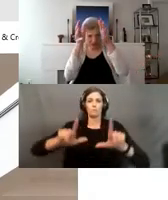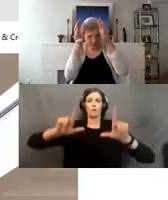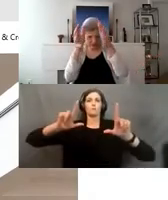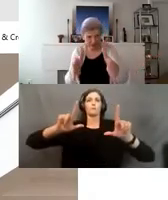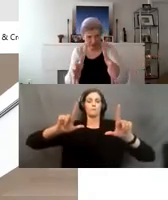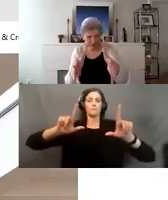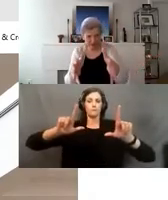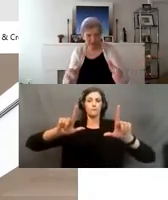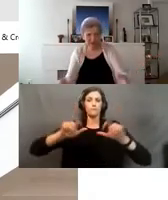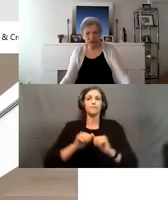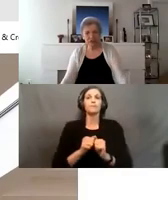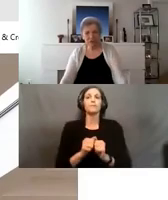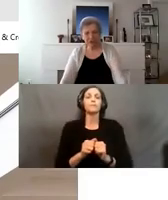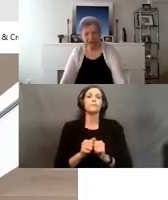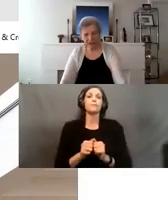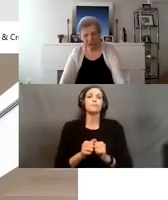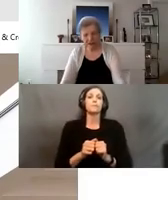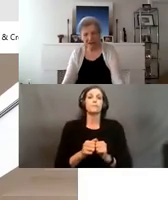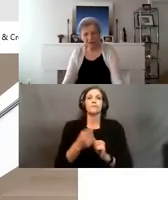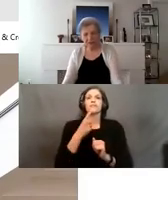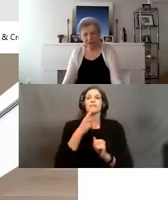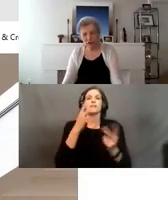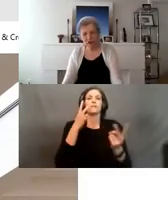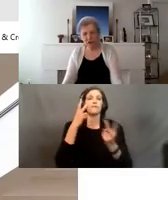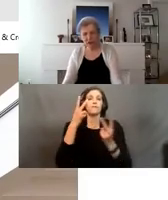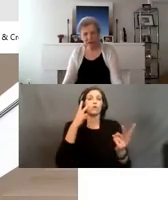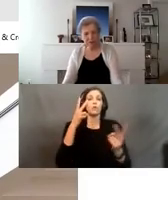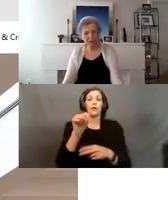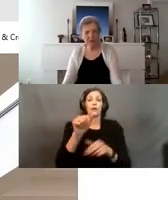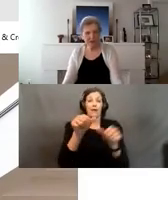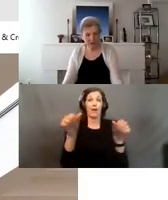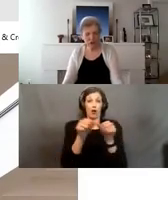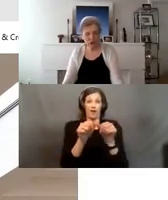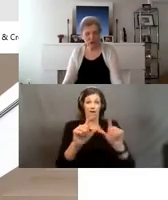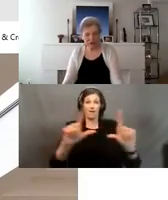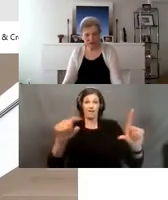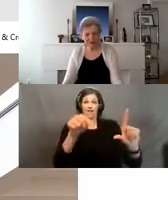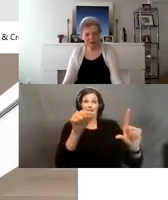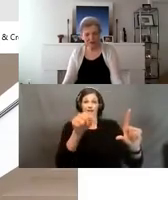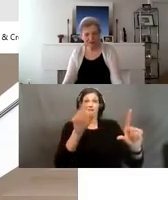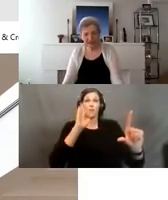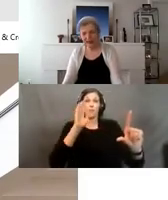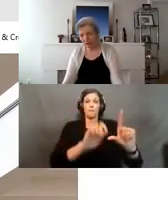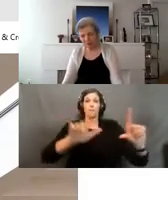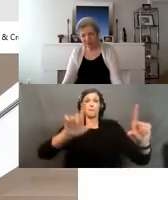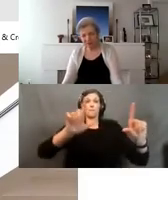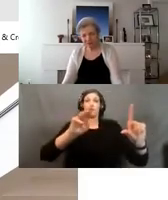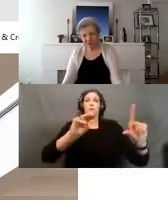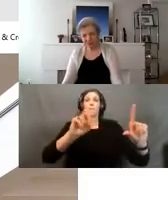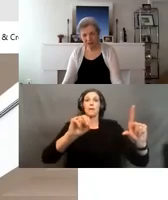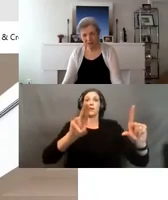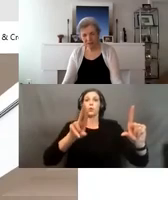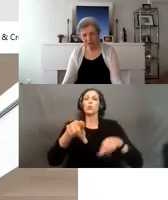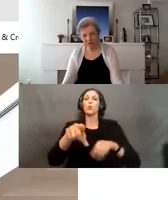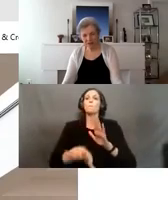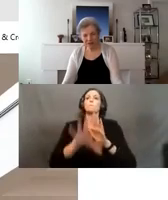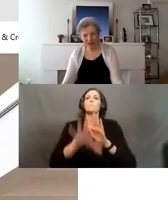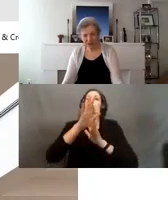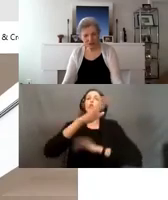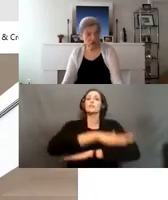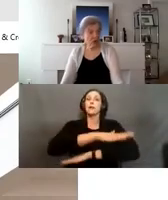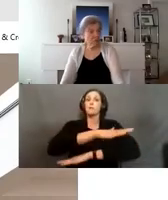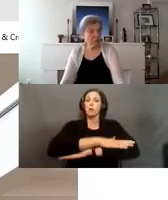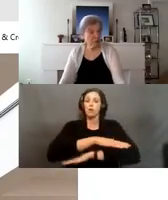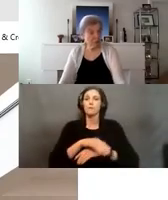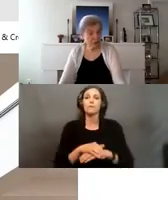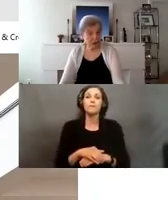says viewing area and you can pick your table. Attendee,